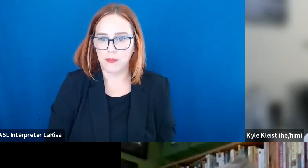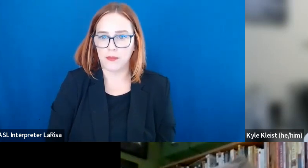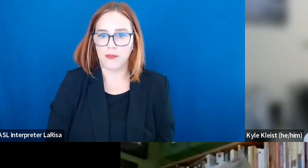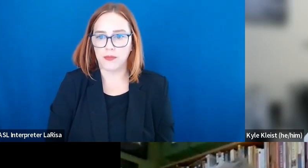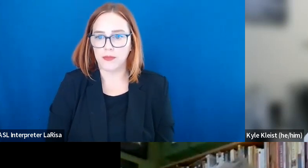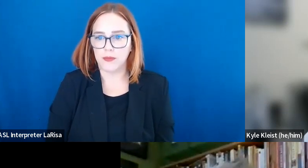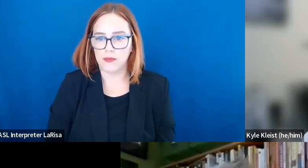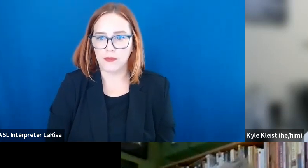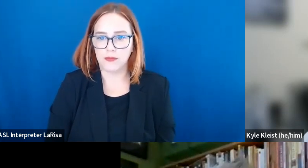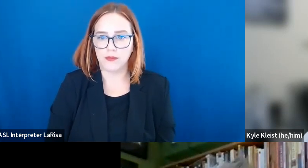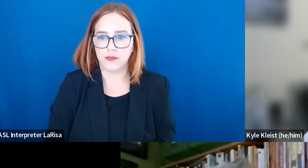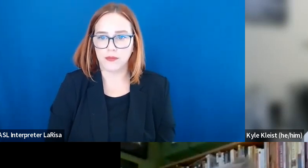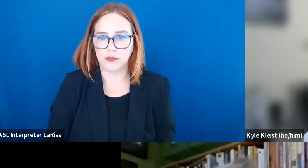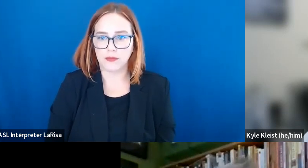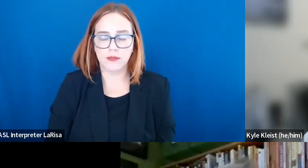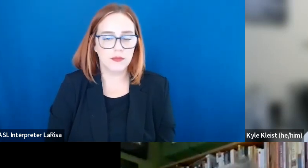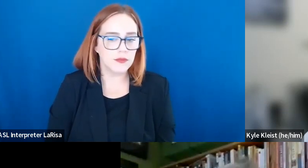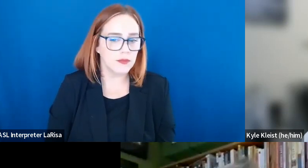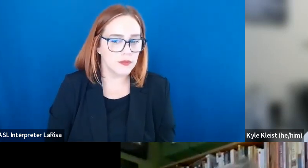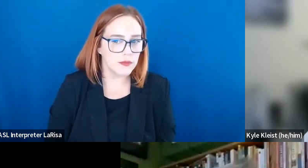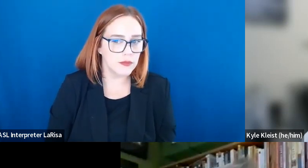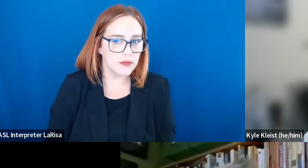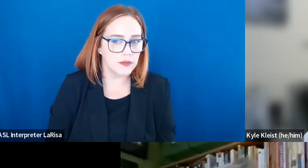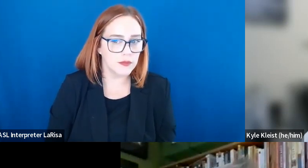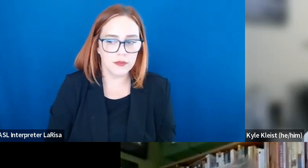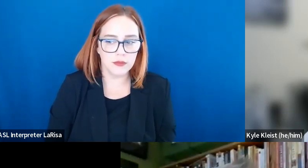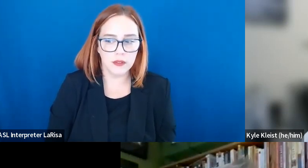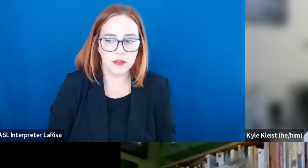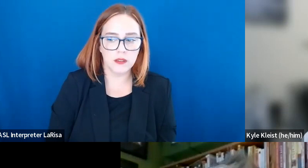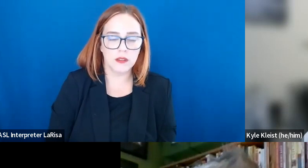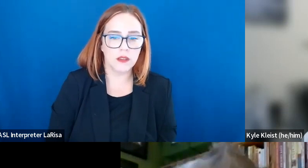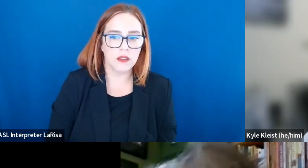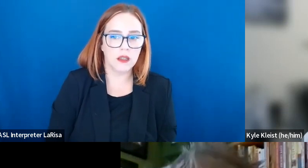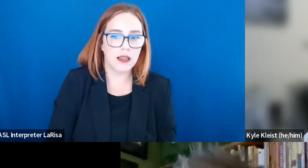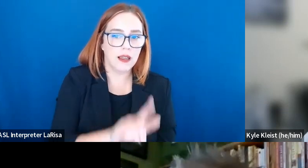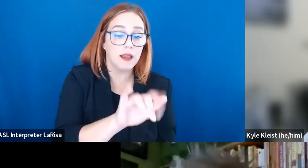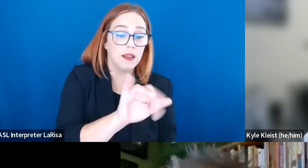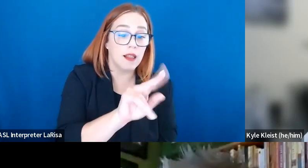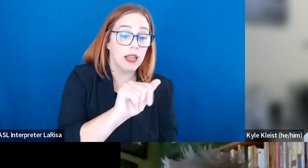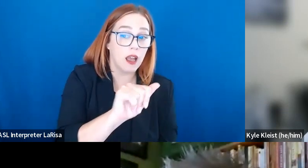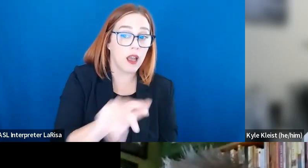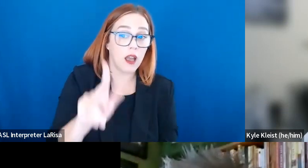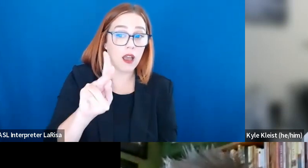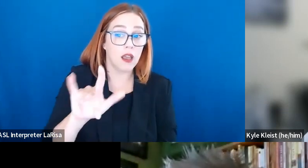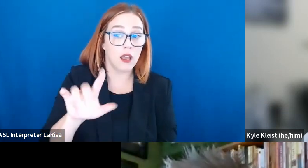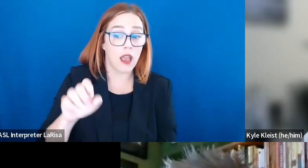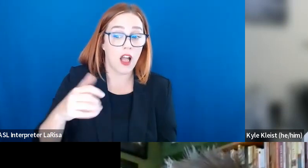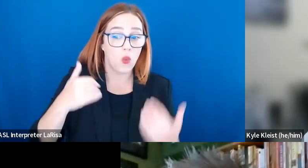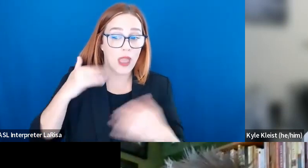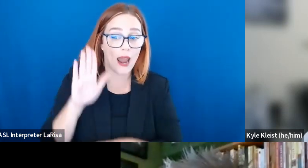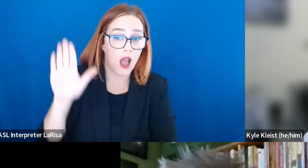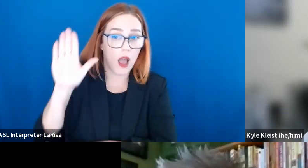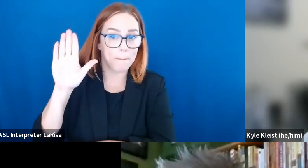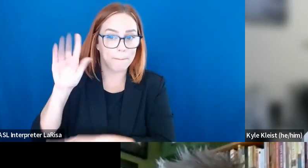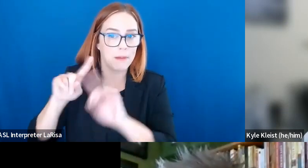Linda and Kyle, few things. We did have a hand up, but it's gone now. And